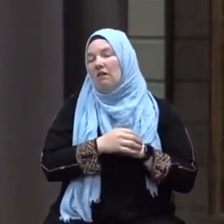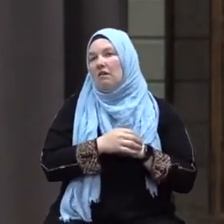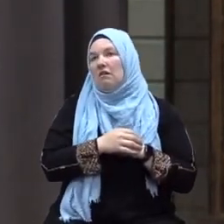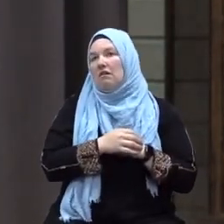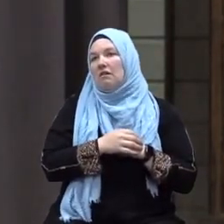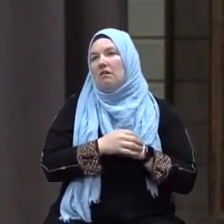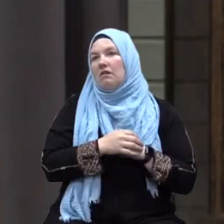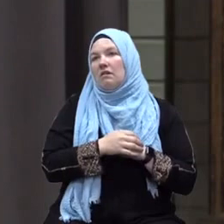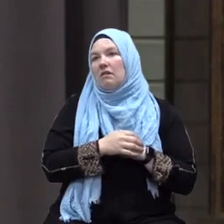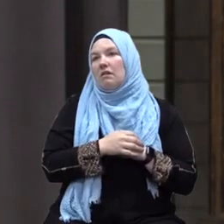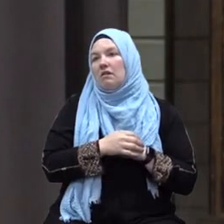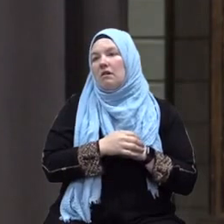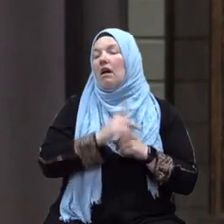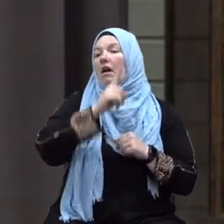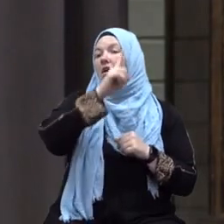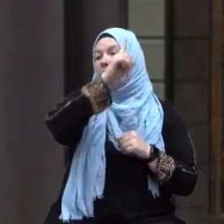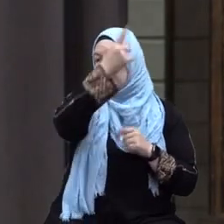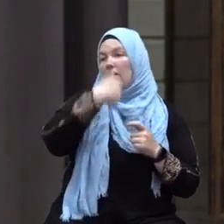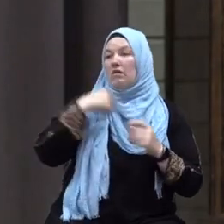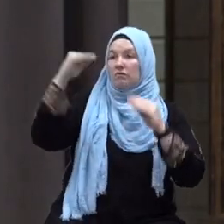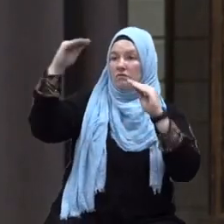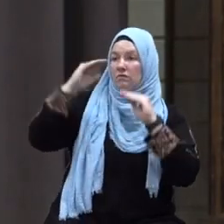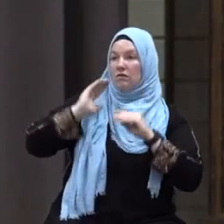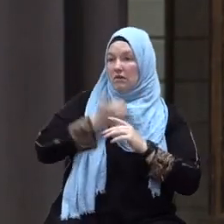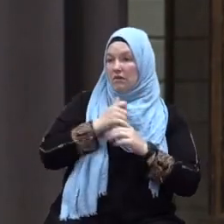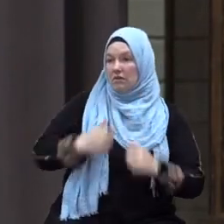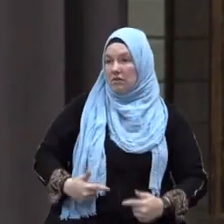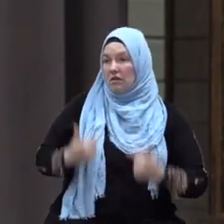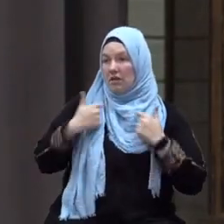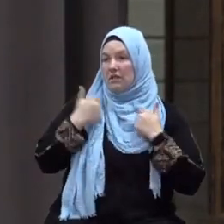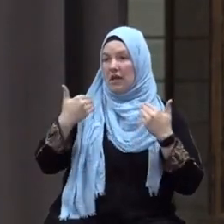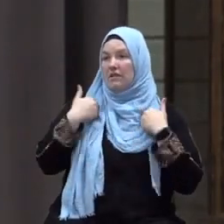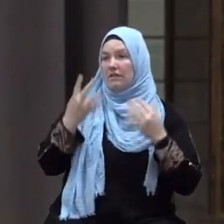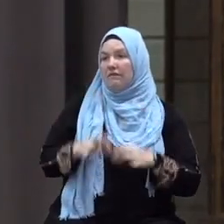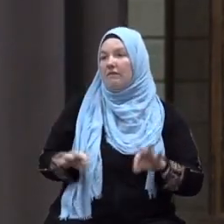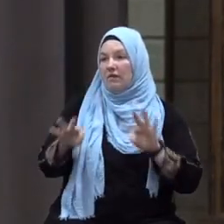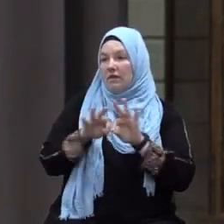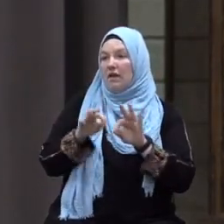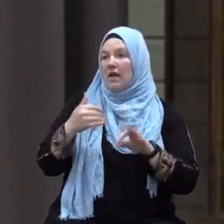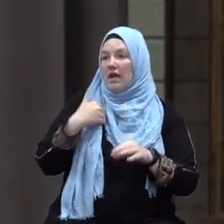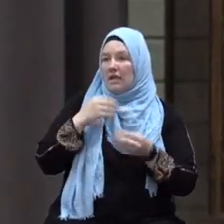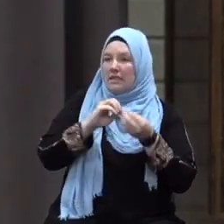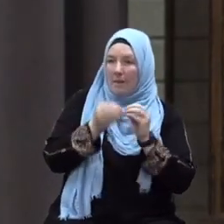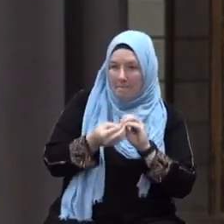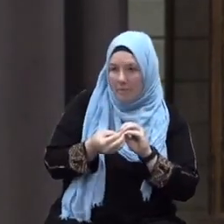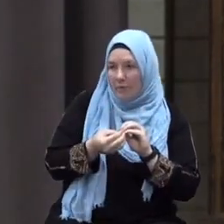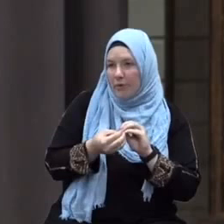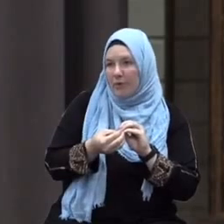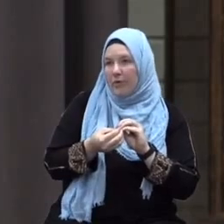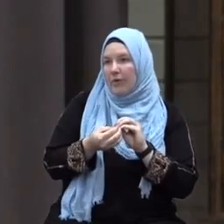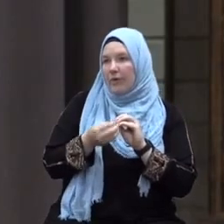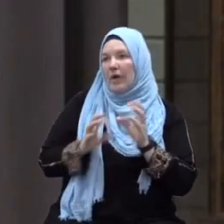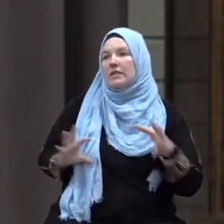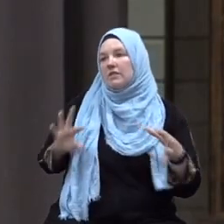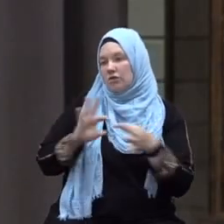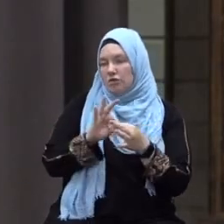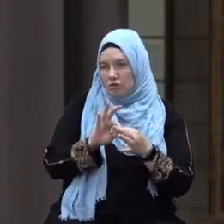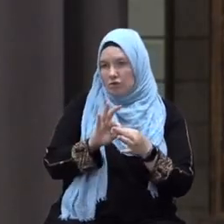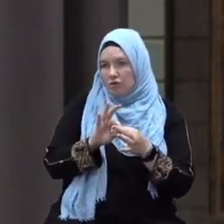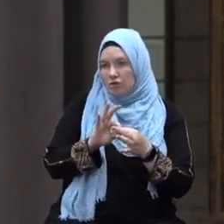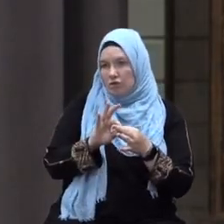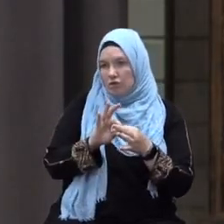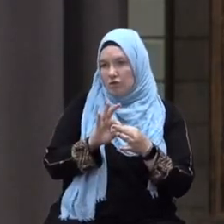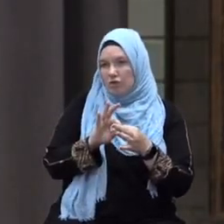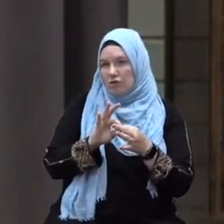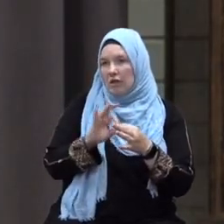Allah has told us that this life has a value. It has a figure, it has a number attached to it. It's